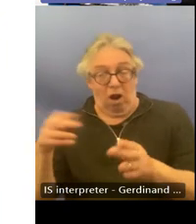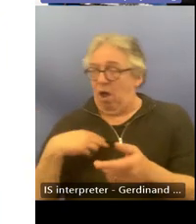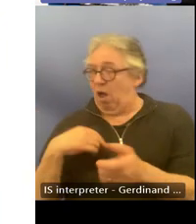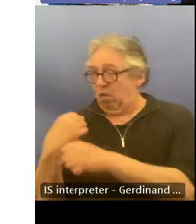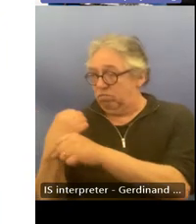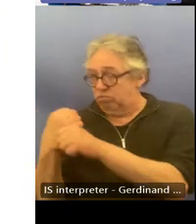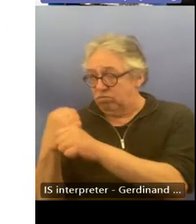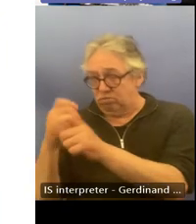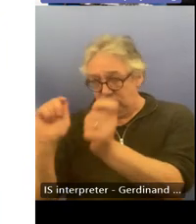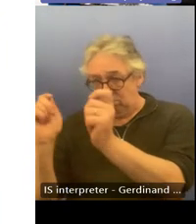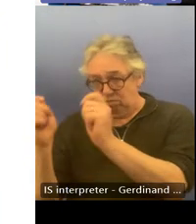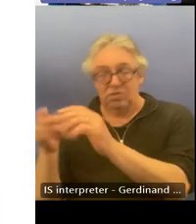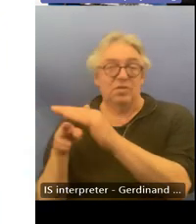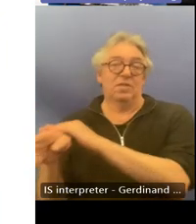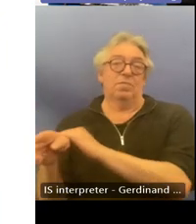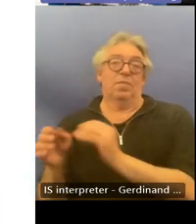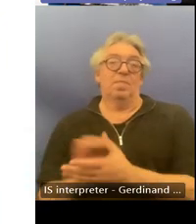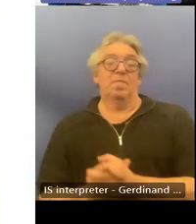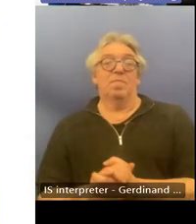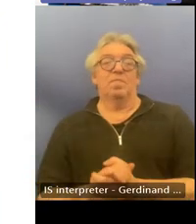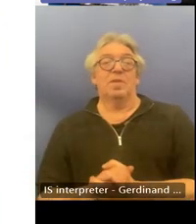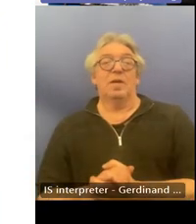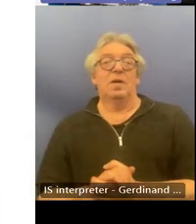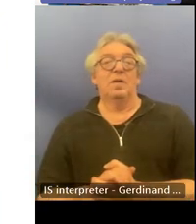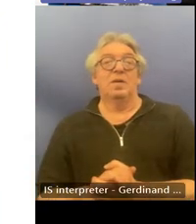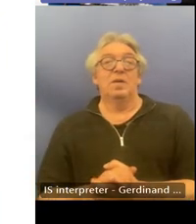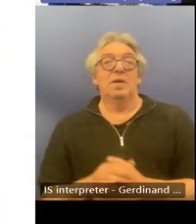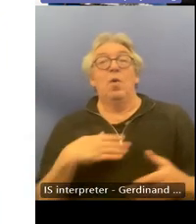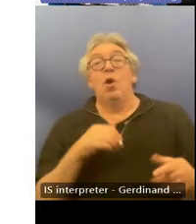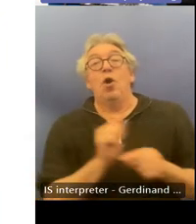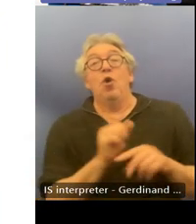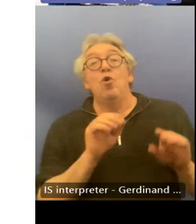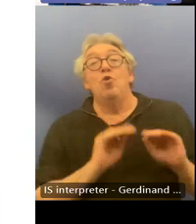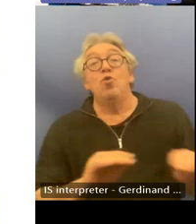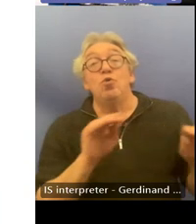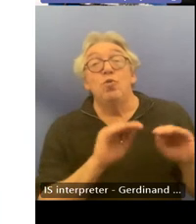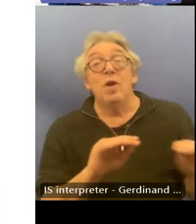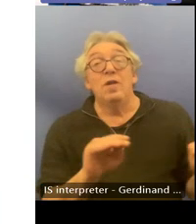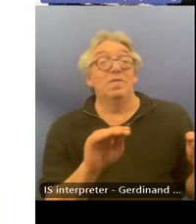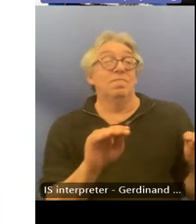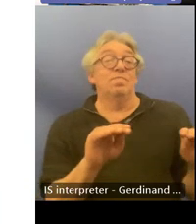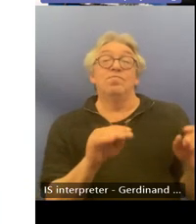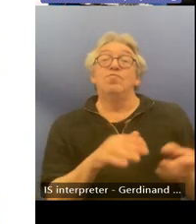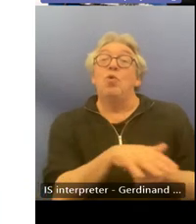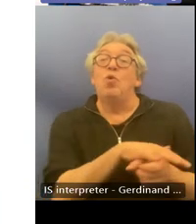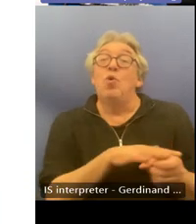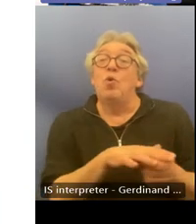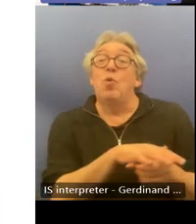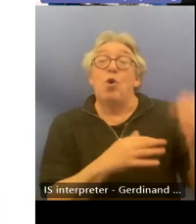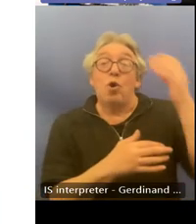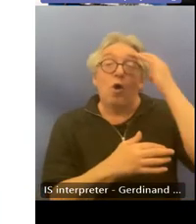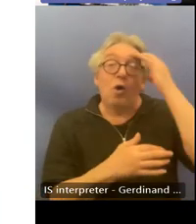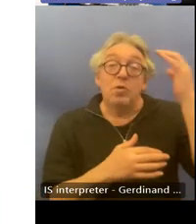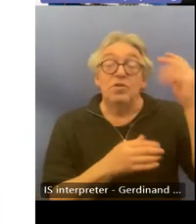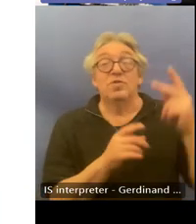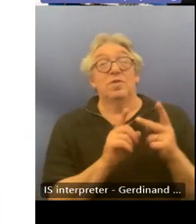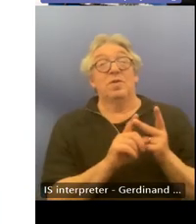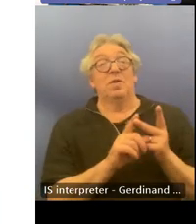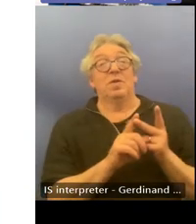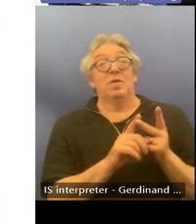capacity building of local teachers and local authority, such as commune council and district councils, on inclusive, what is